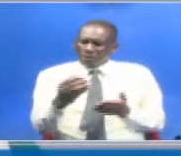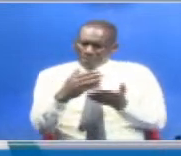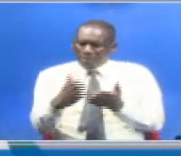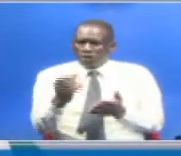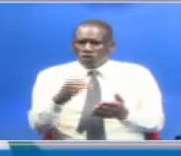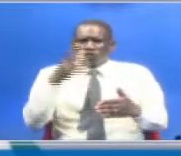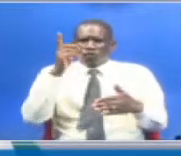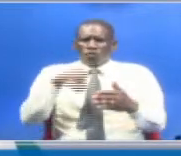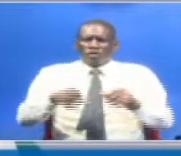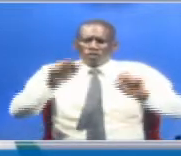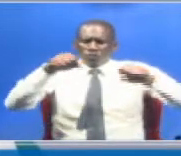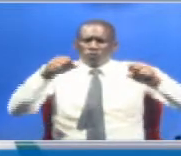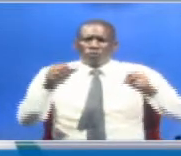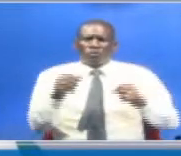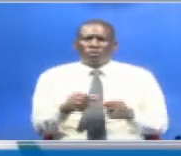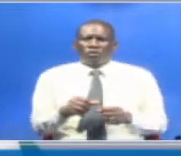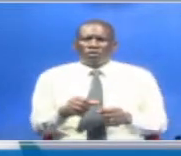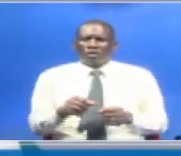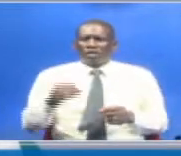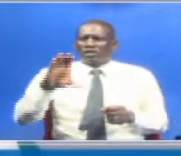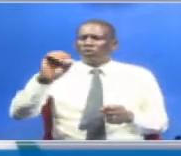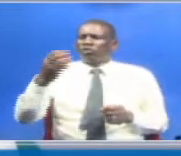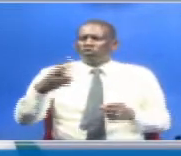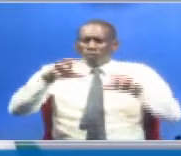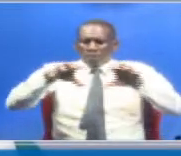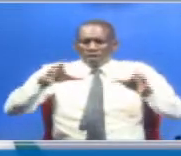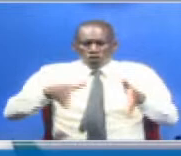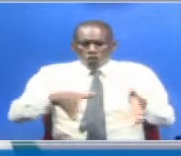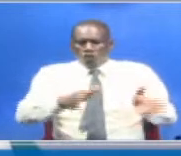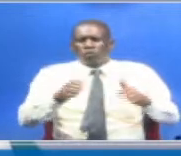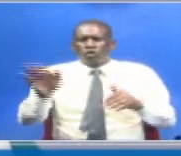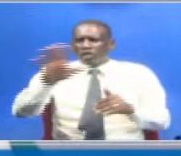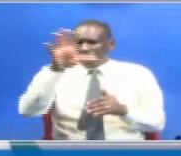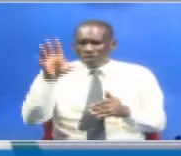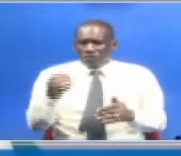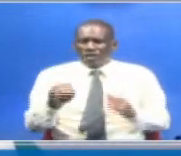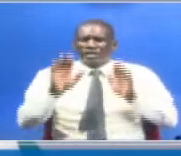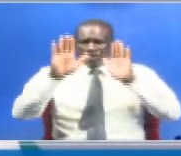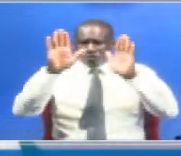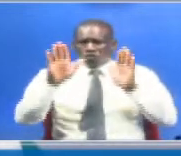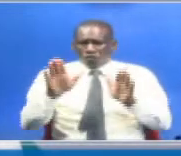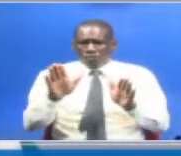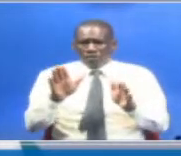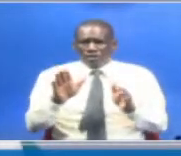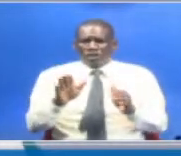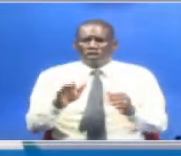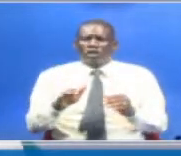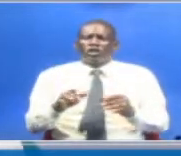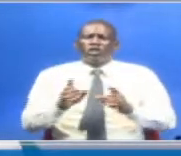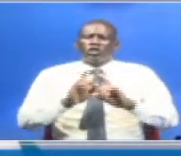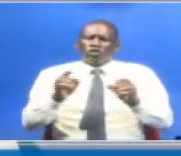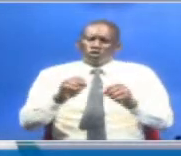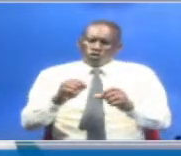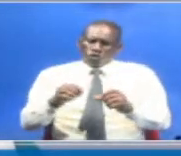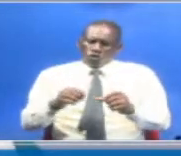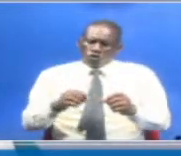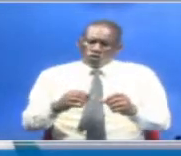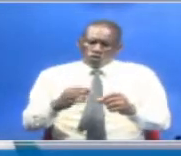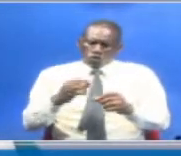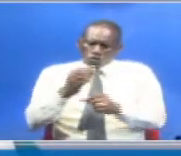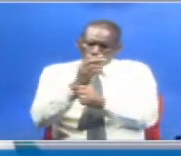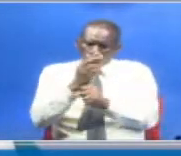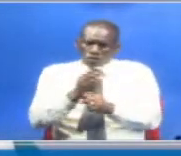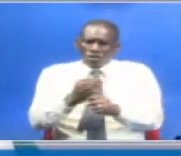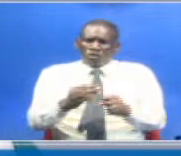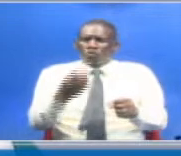possible. The carbon market opportunity in Africa is significantly underrealized, with less than 2/3 of